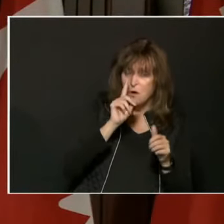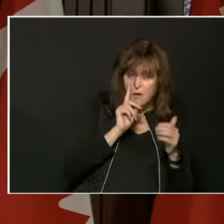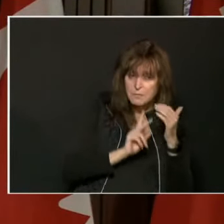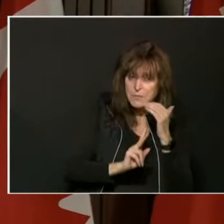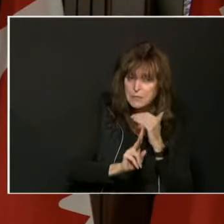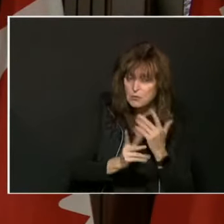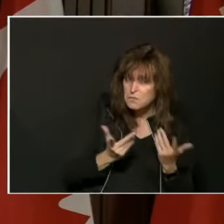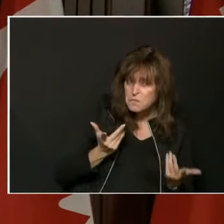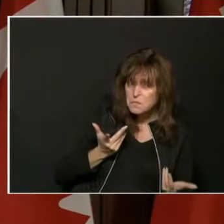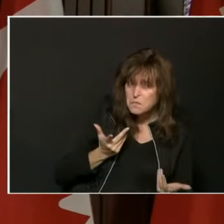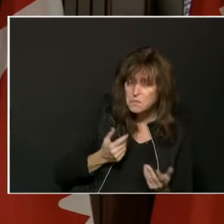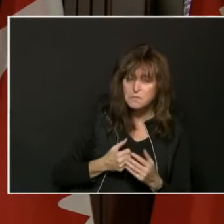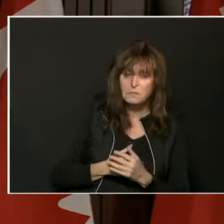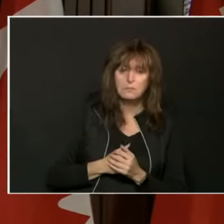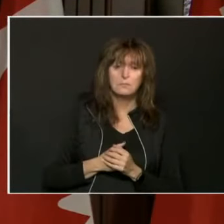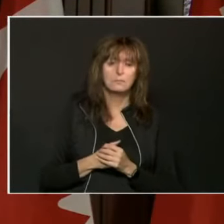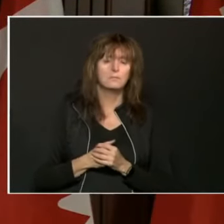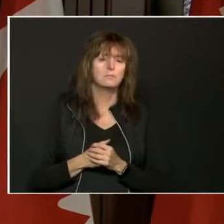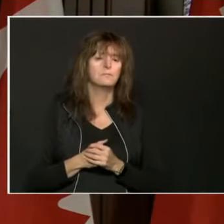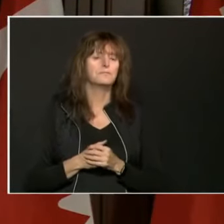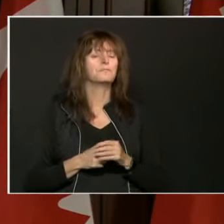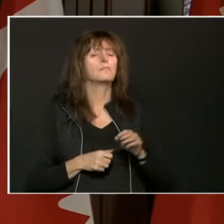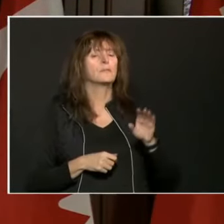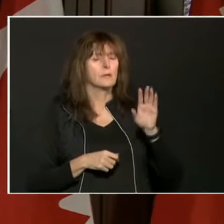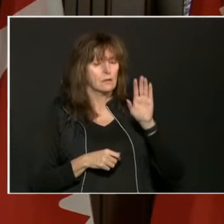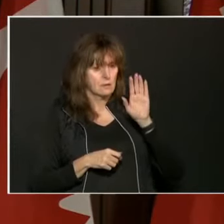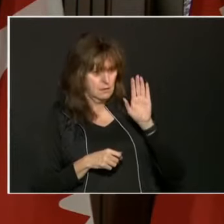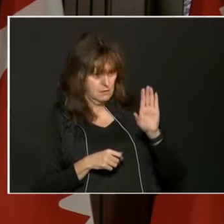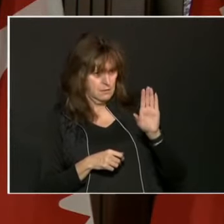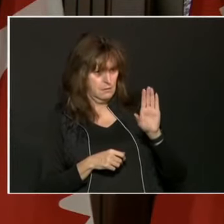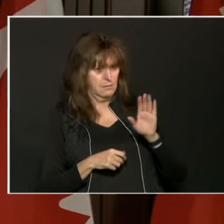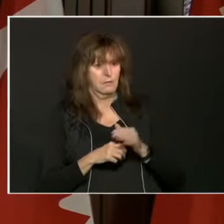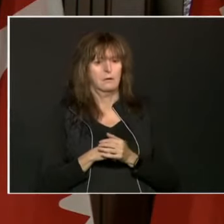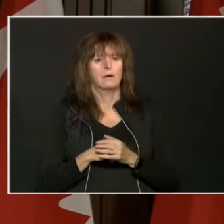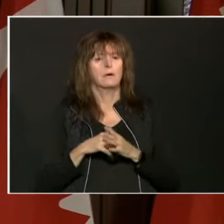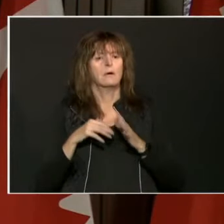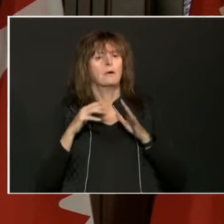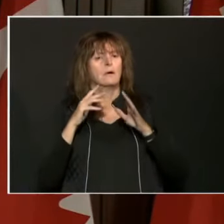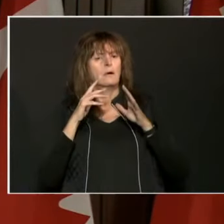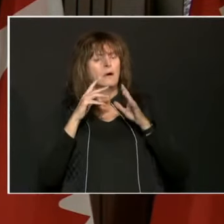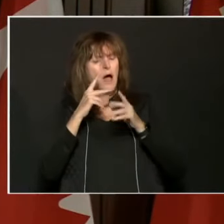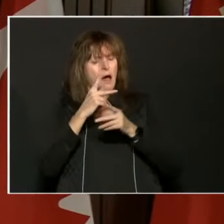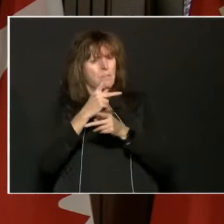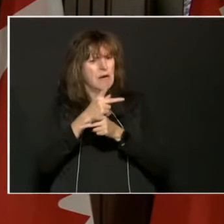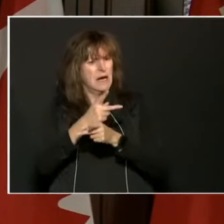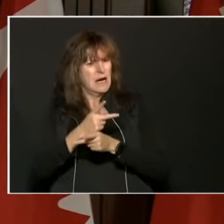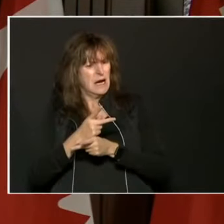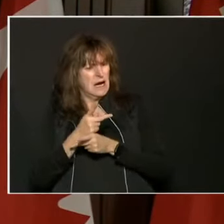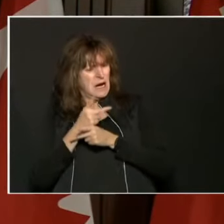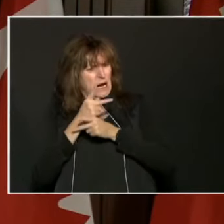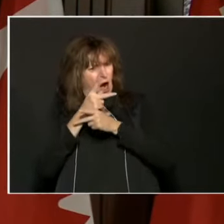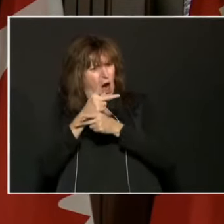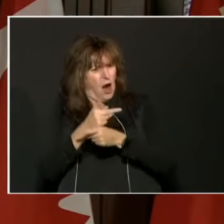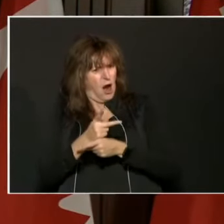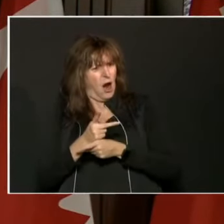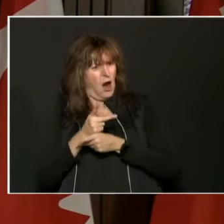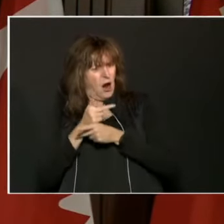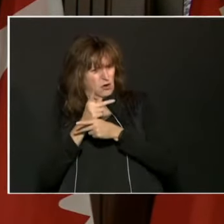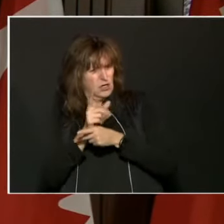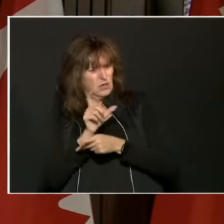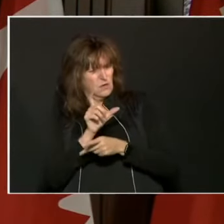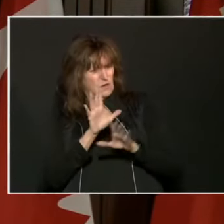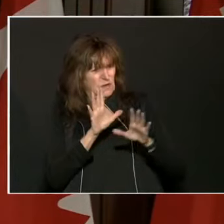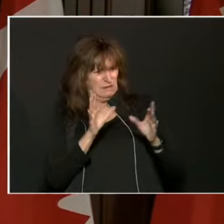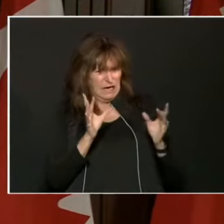is precarious. And to look at any shifts and changes at the moment that would threaten that is one would have to